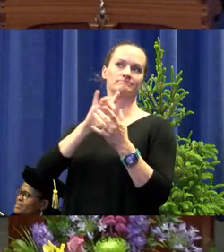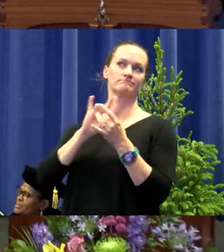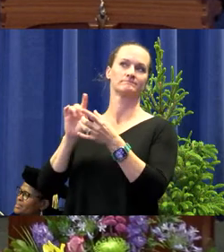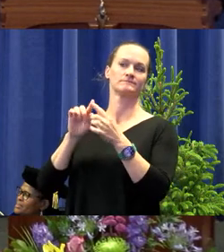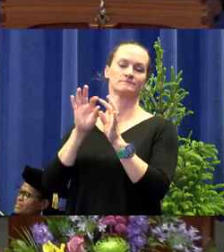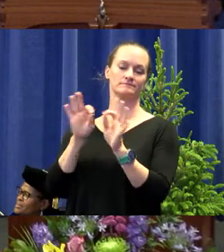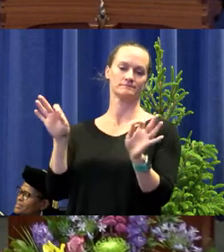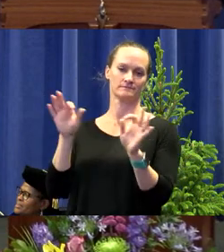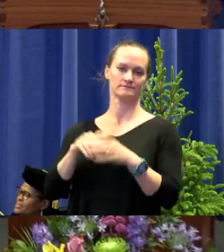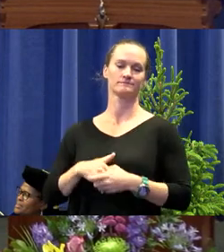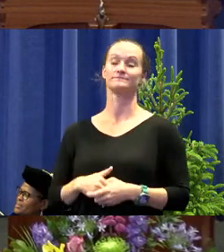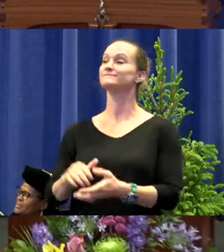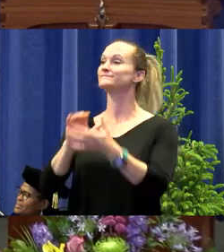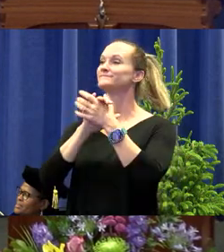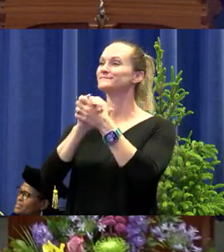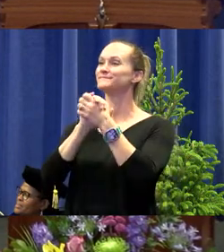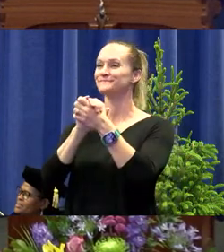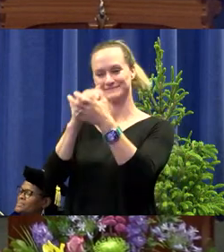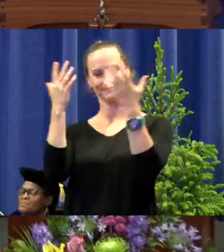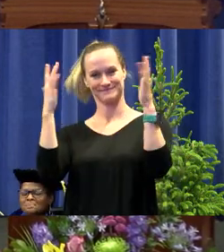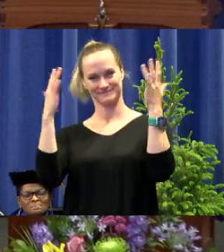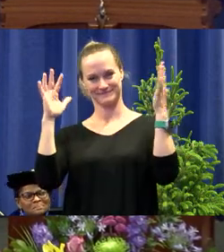carries. Congratulations.